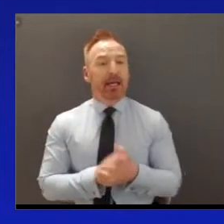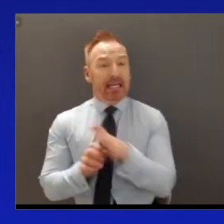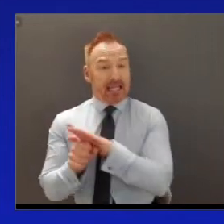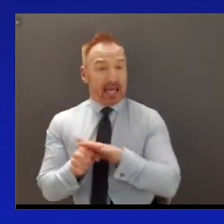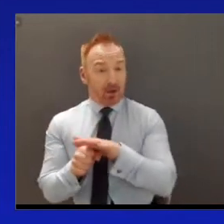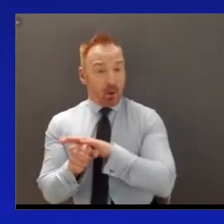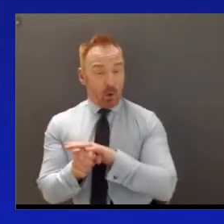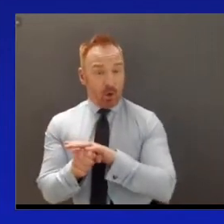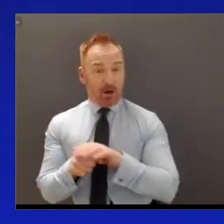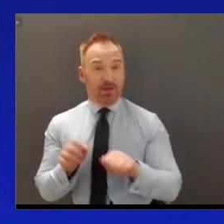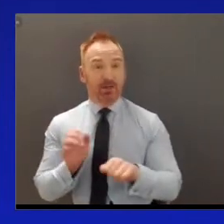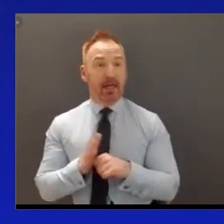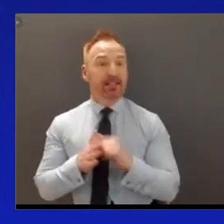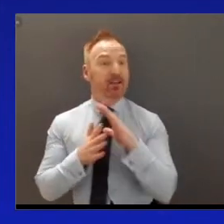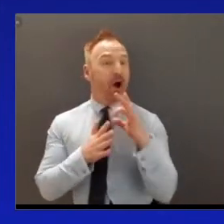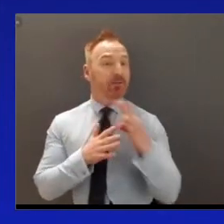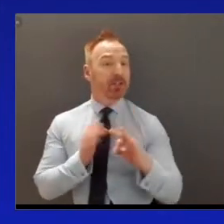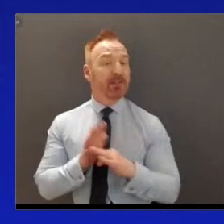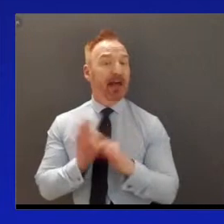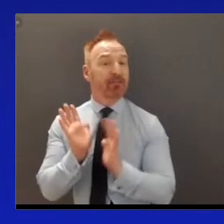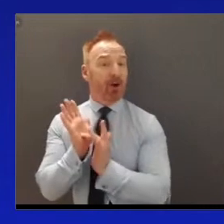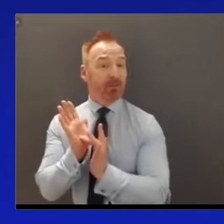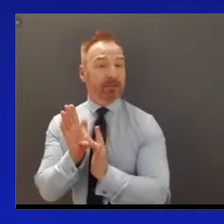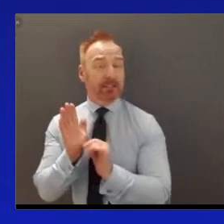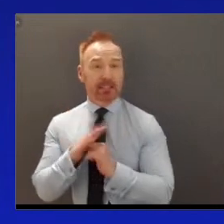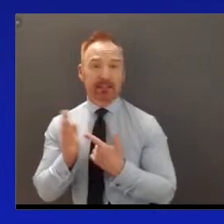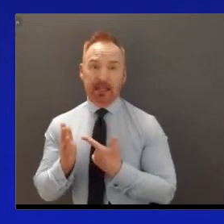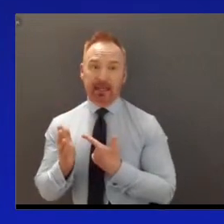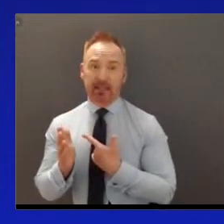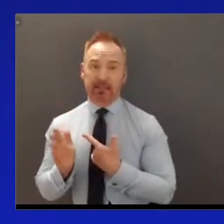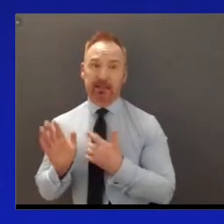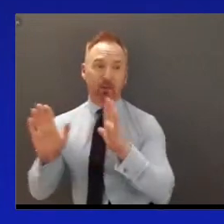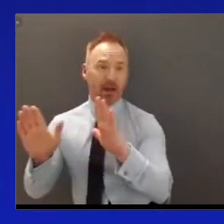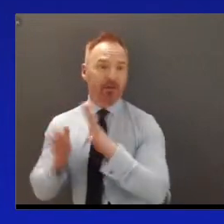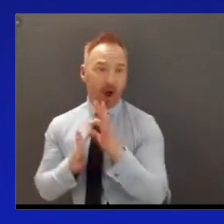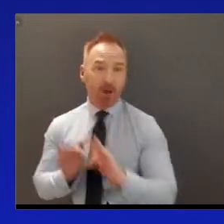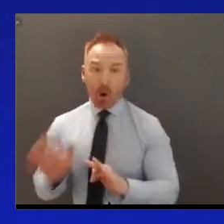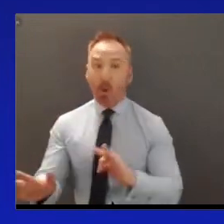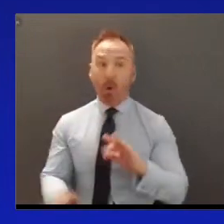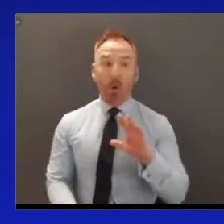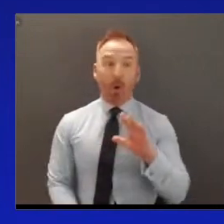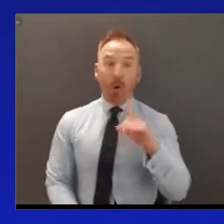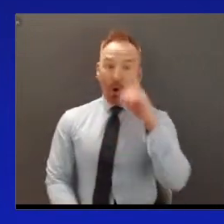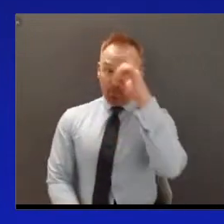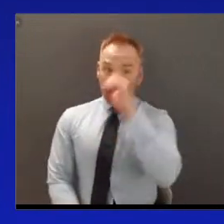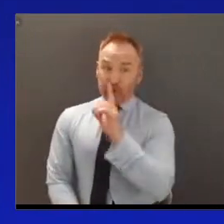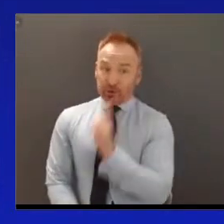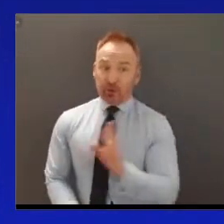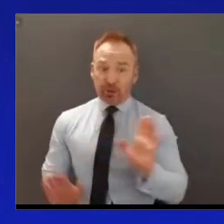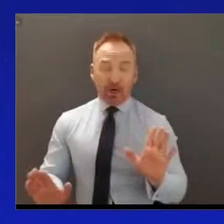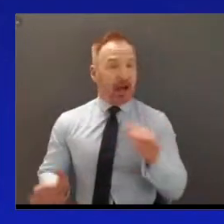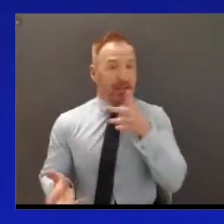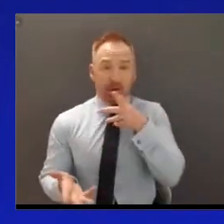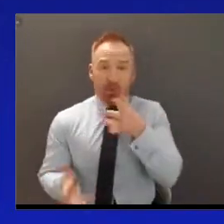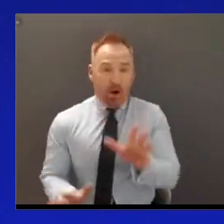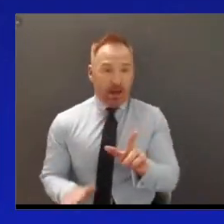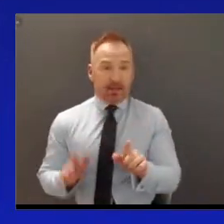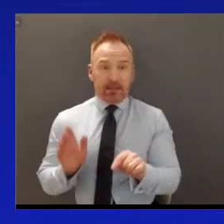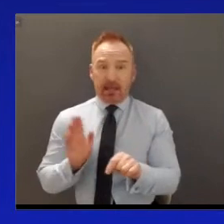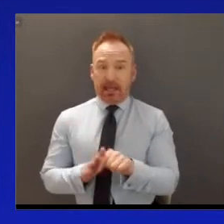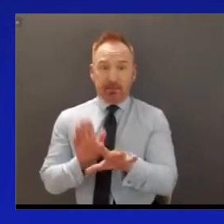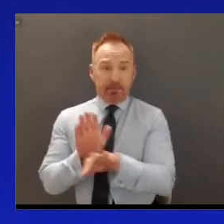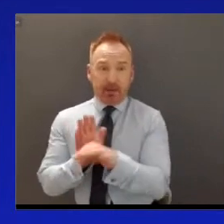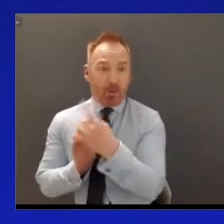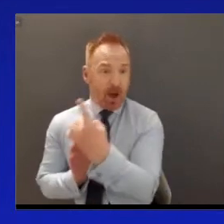that as an option as well too. And it is part absolutely of the, absolutely. And I don't want it to be one at the expense of another. No. And neither